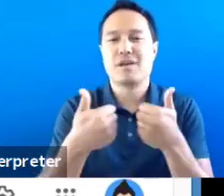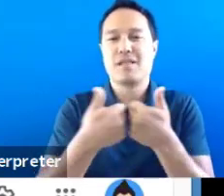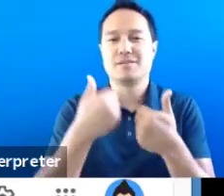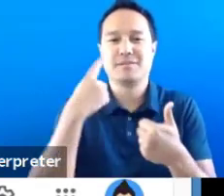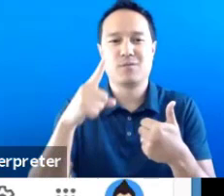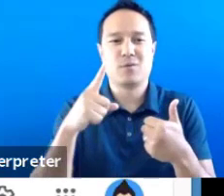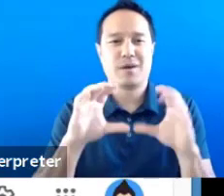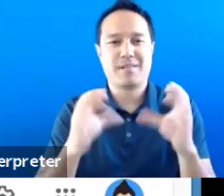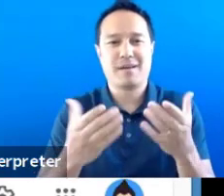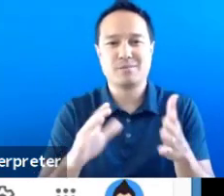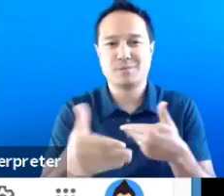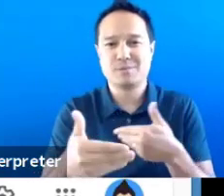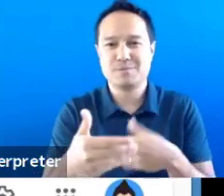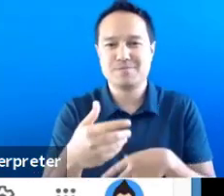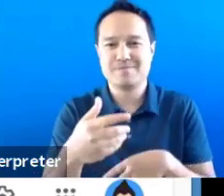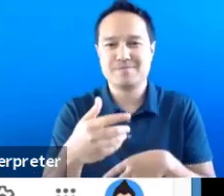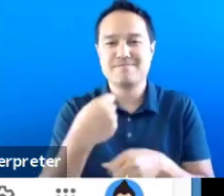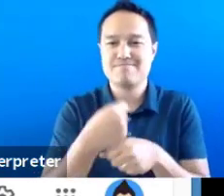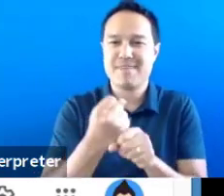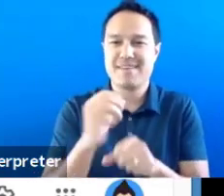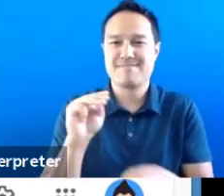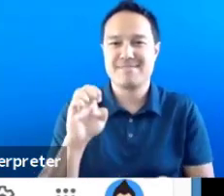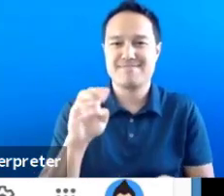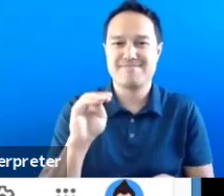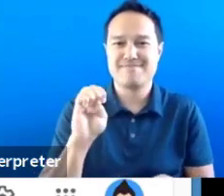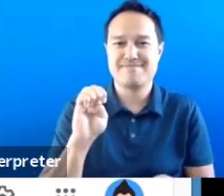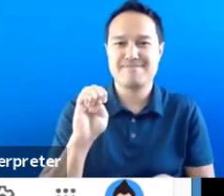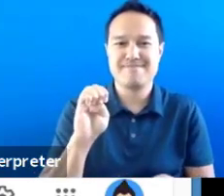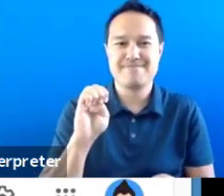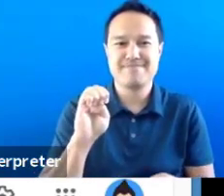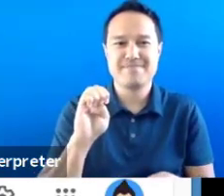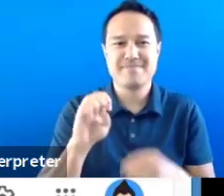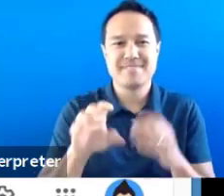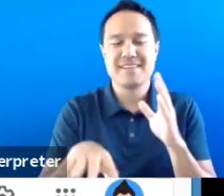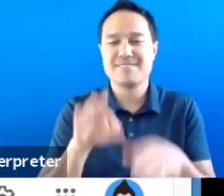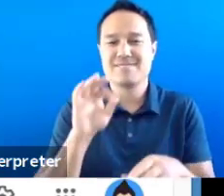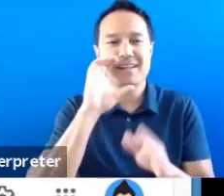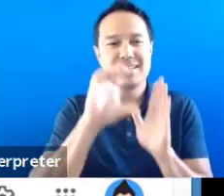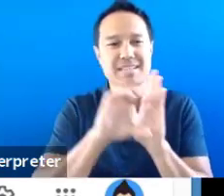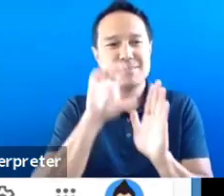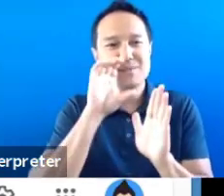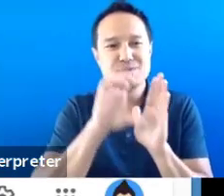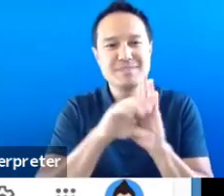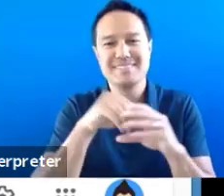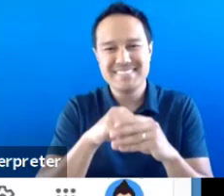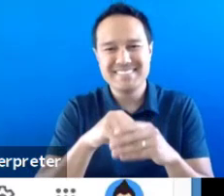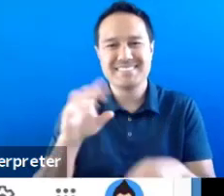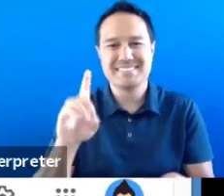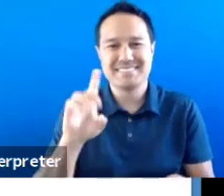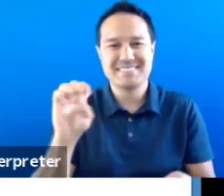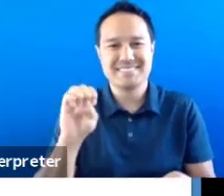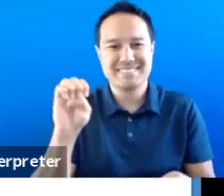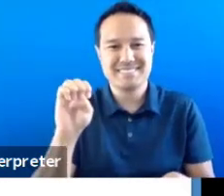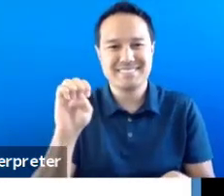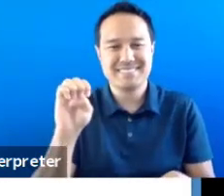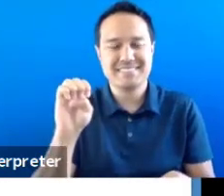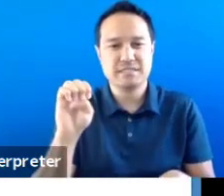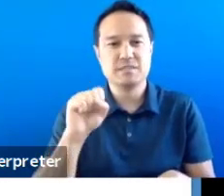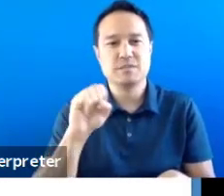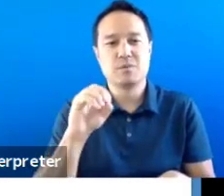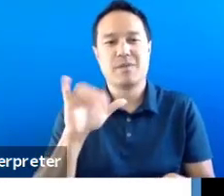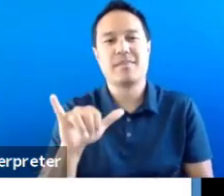to create a meme, finding an image inside of Discovery Education that's about distance learning. So this is what the